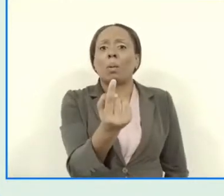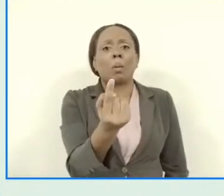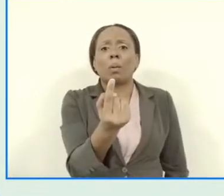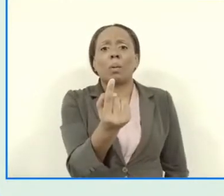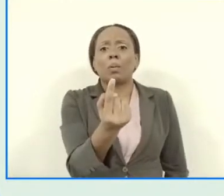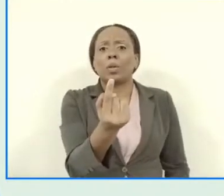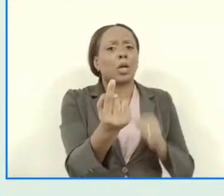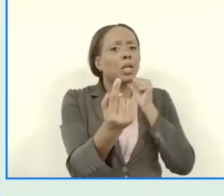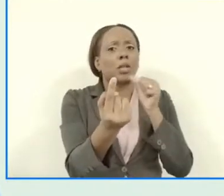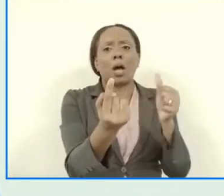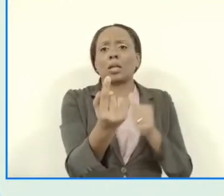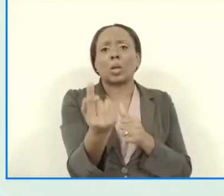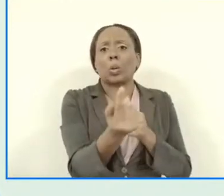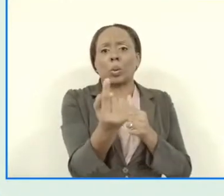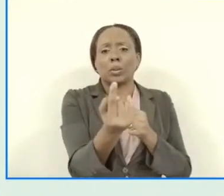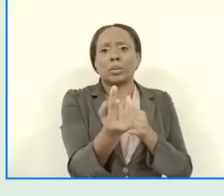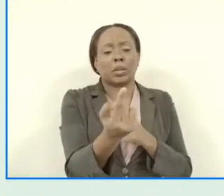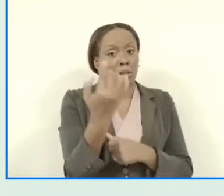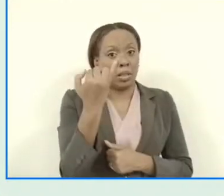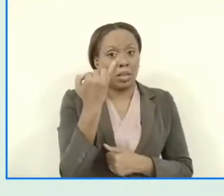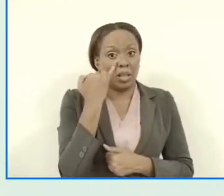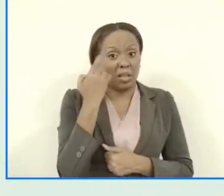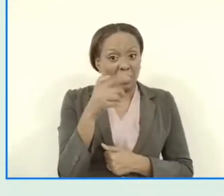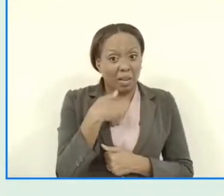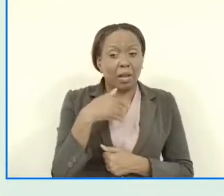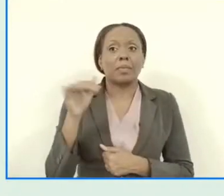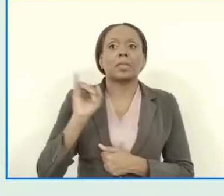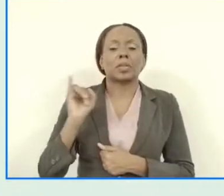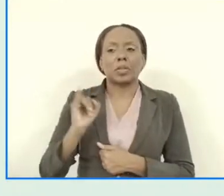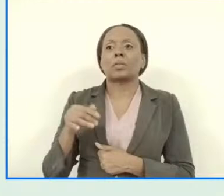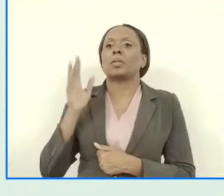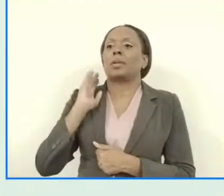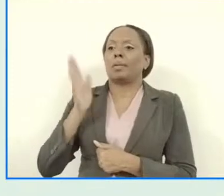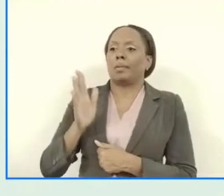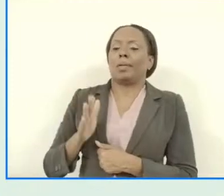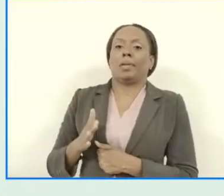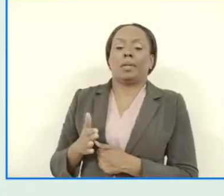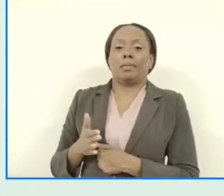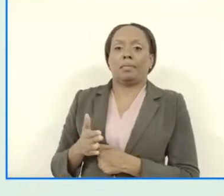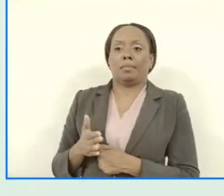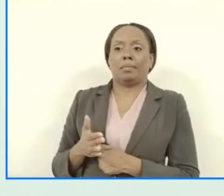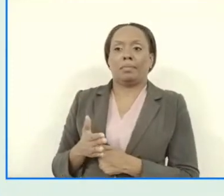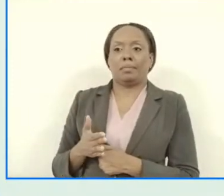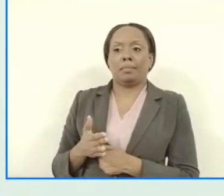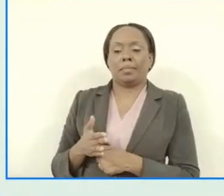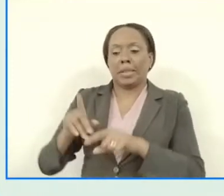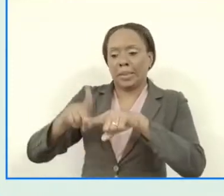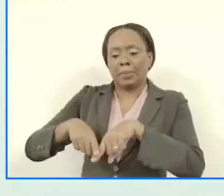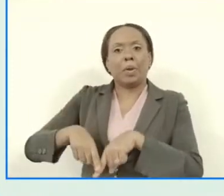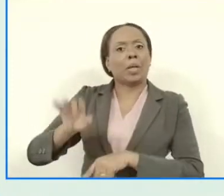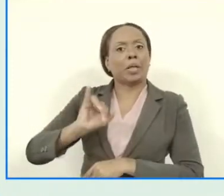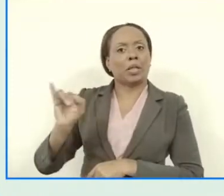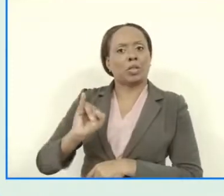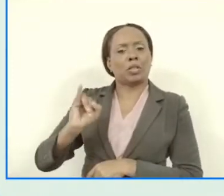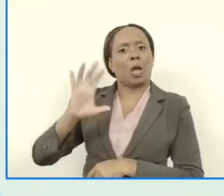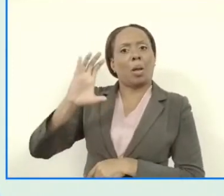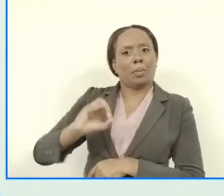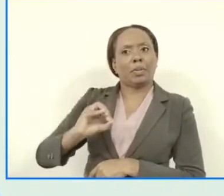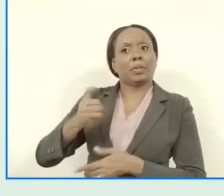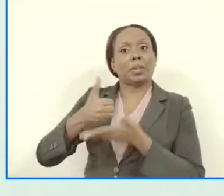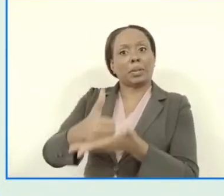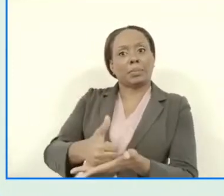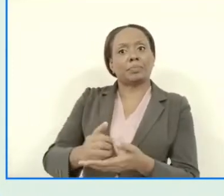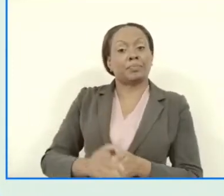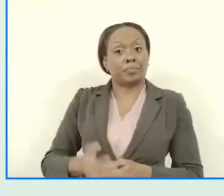alone. If you have insurance, then we're going to lean on the insurances to sort you out. If you are in a position